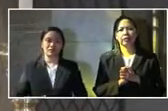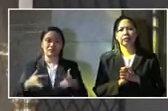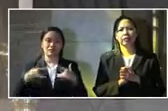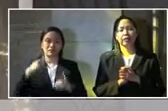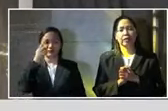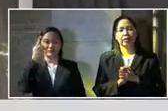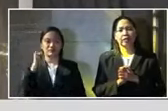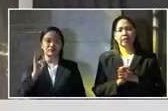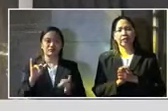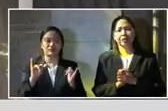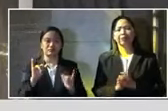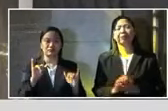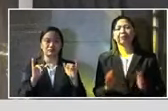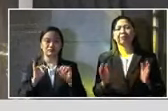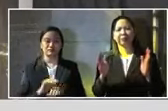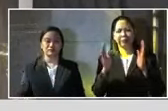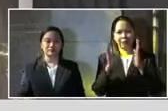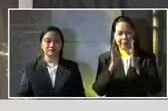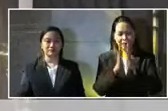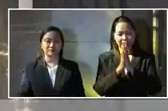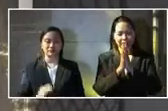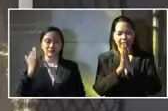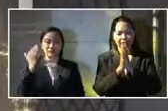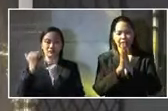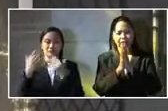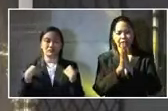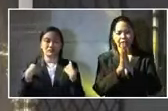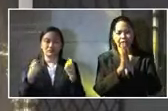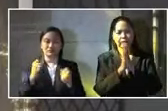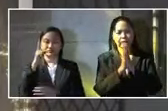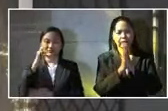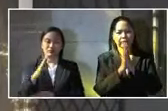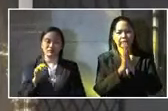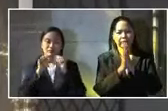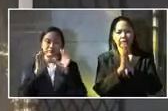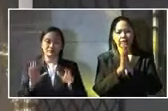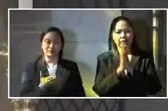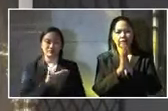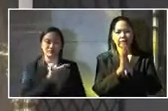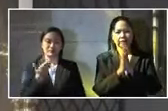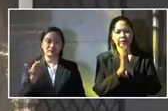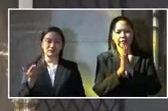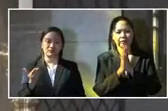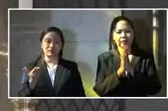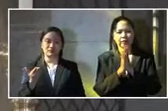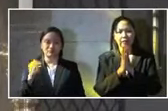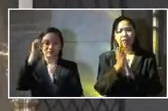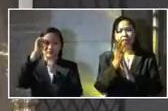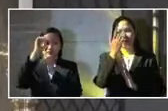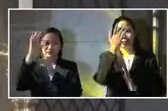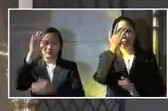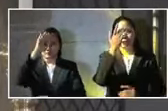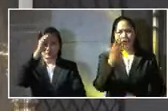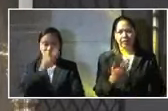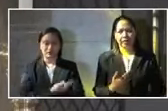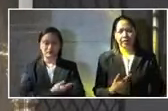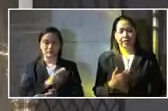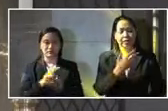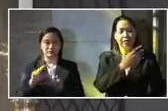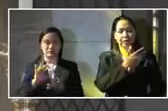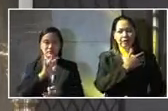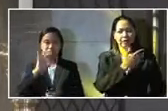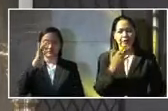forever and ever. Amen. And may Almighty God bless all of you, the Father, and the